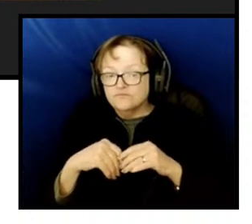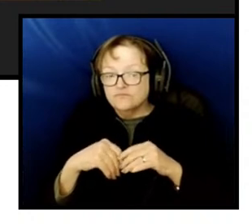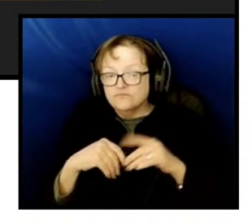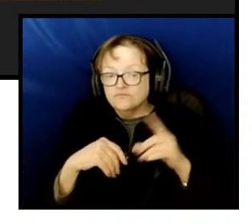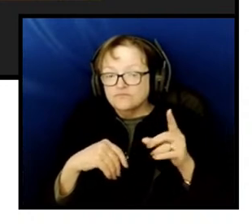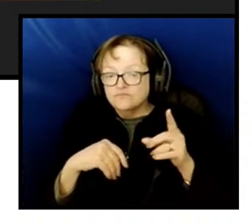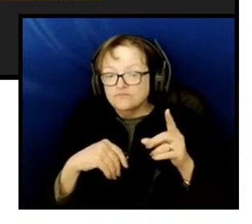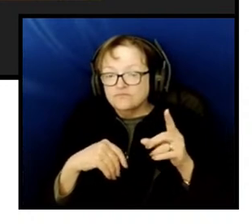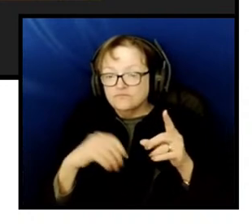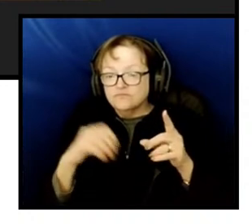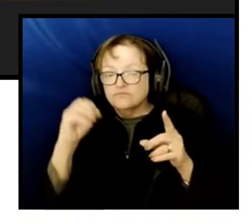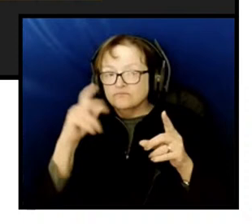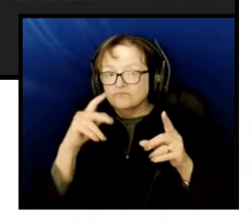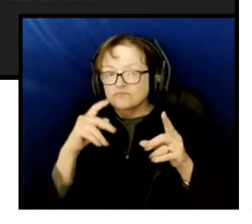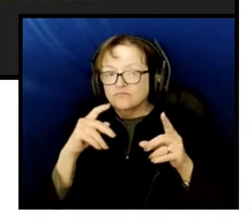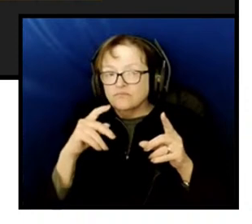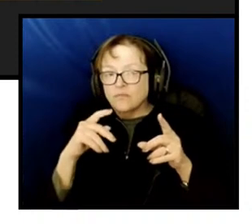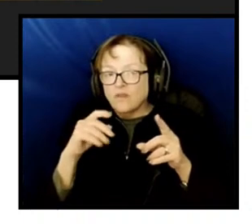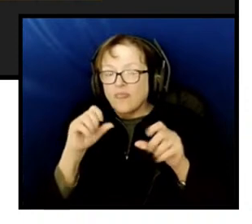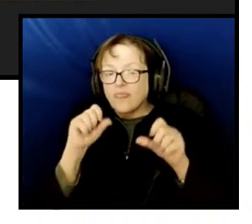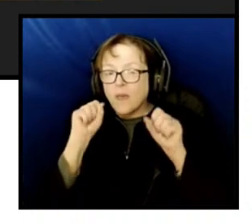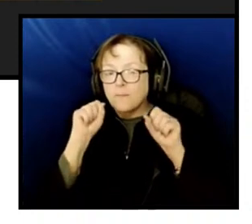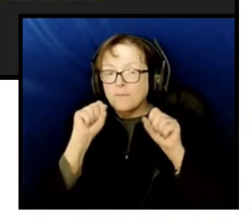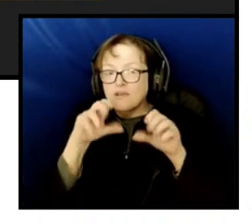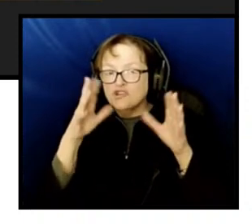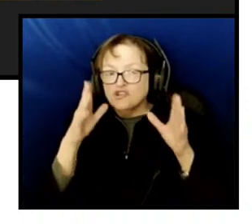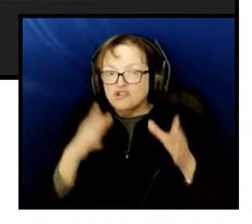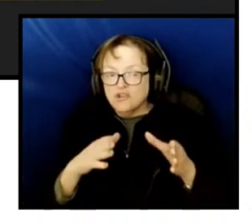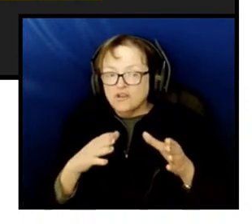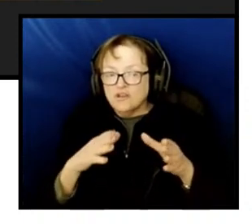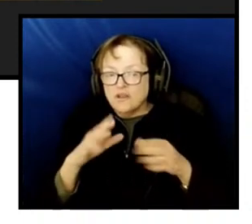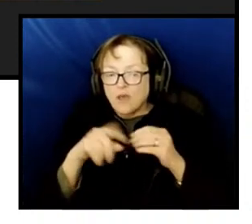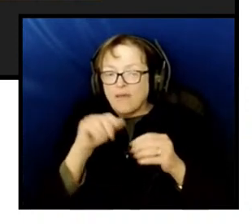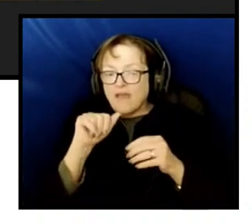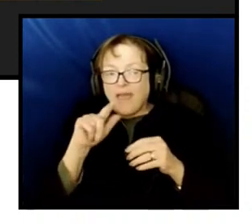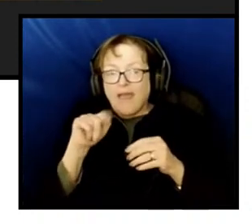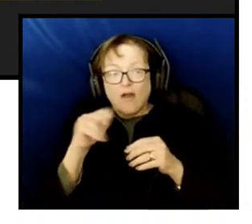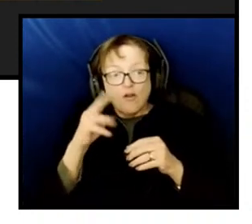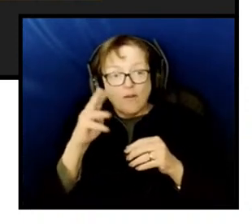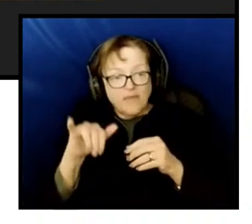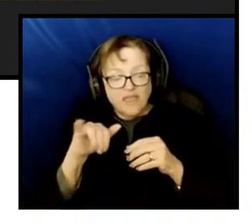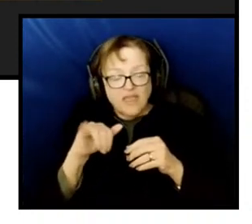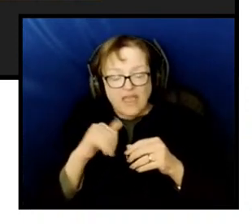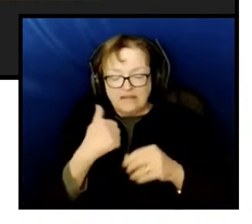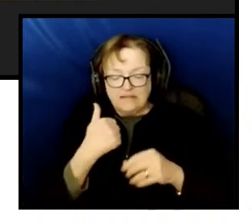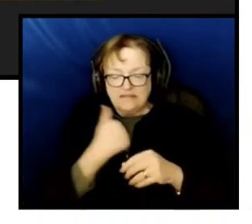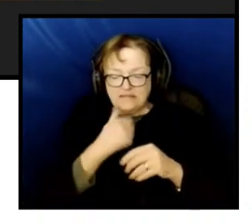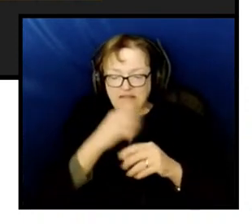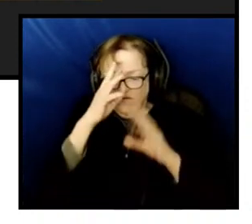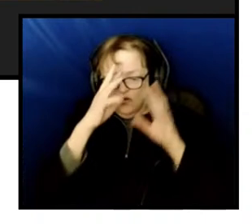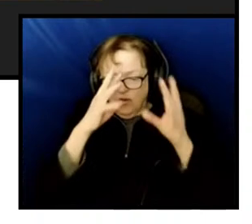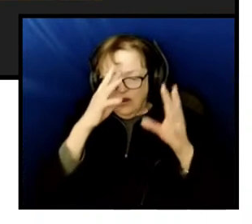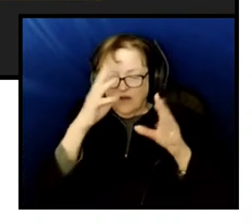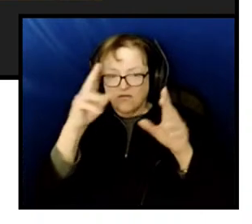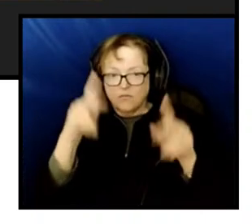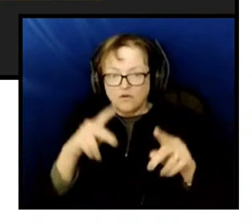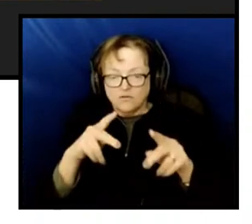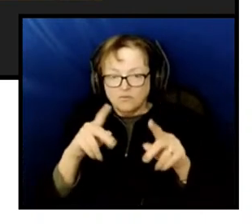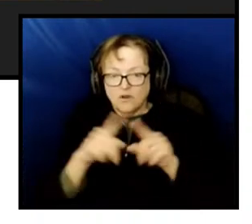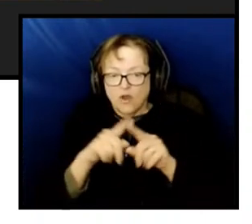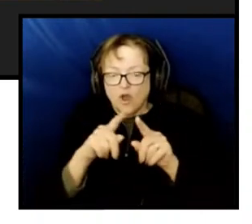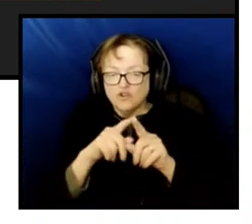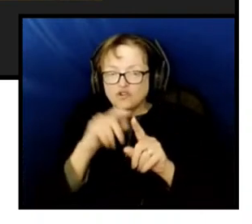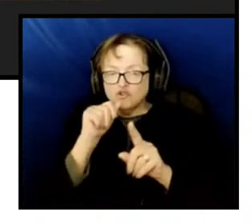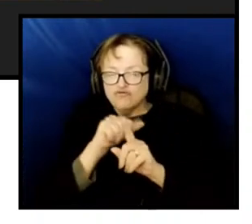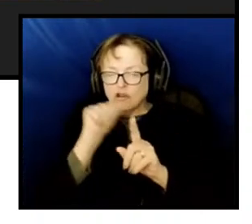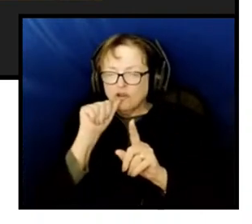Okay, the Magician. So the Magician is all about alchemy and being a self-created person, but it's also about trickery